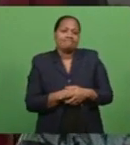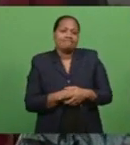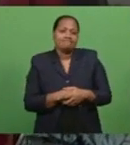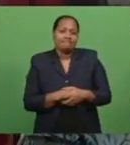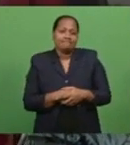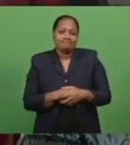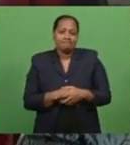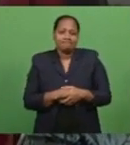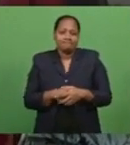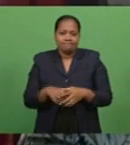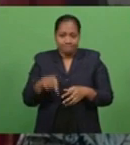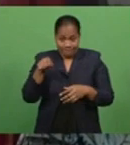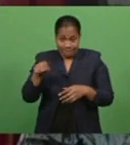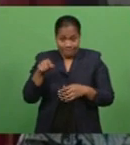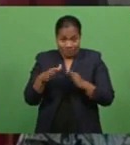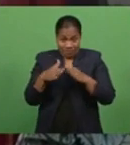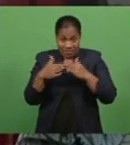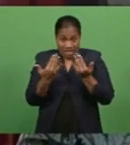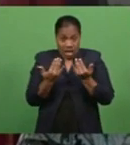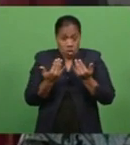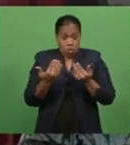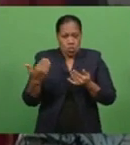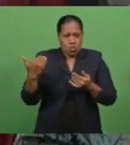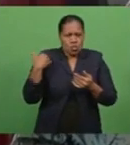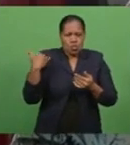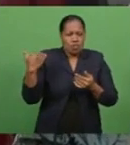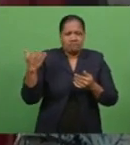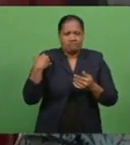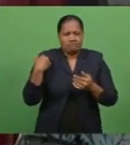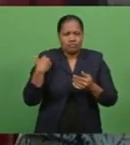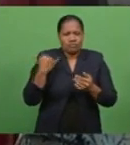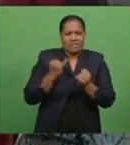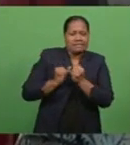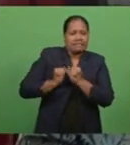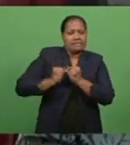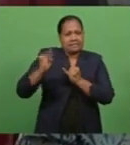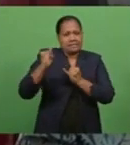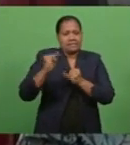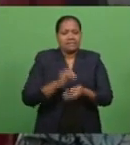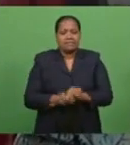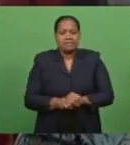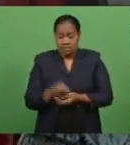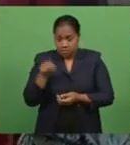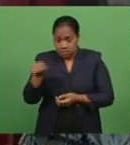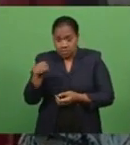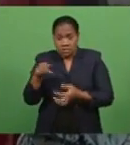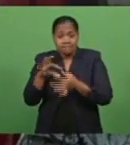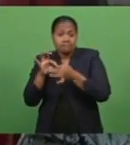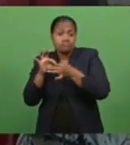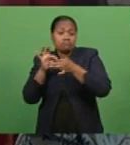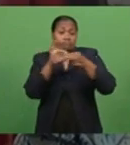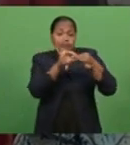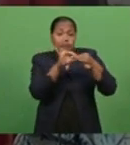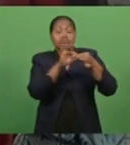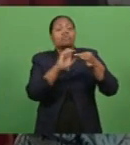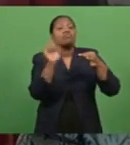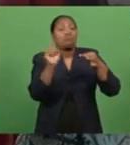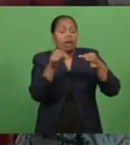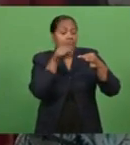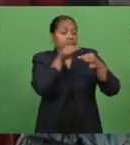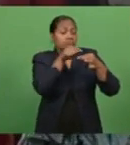So that will be quite severely affected. And linked with it is our second largest